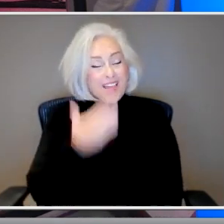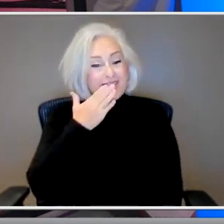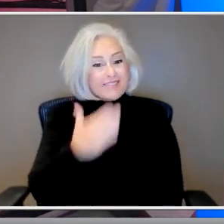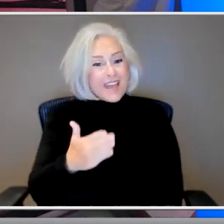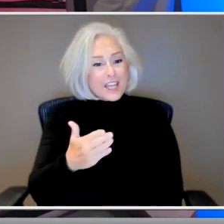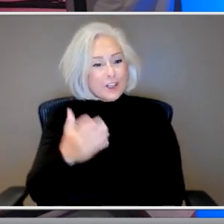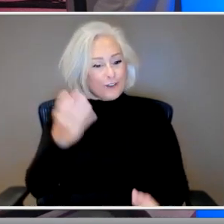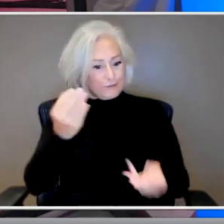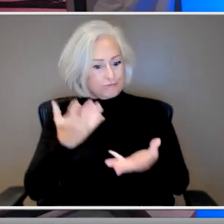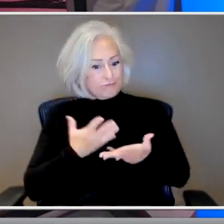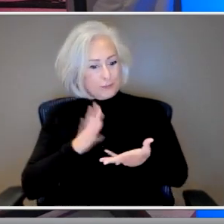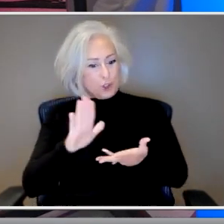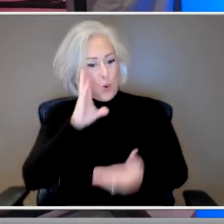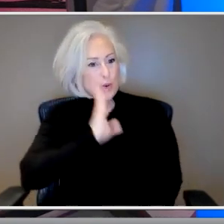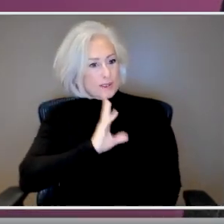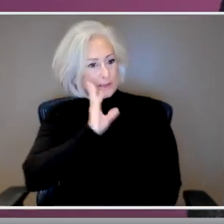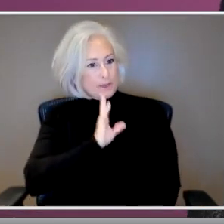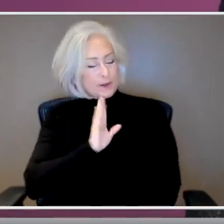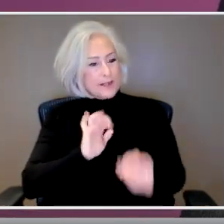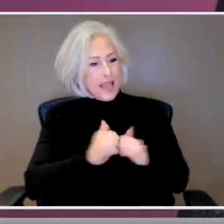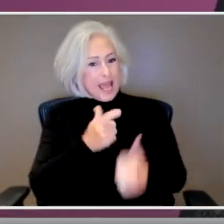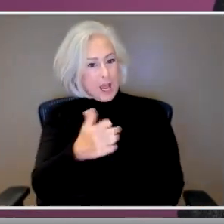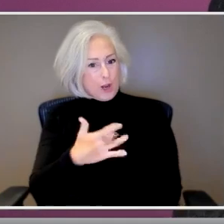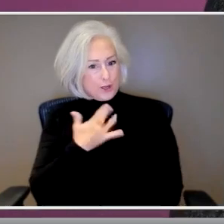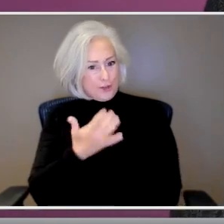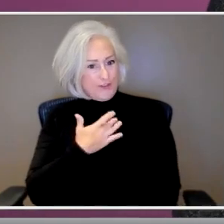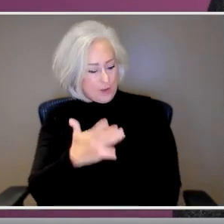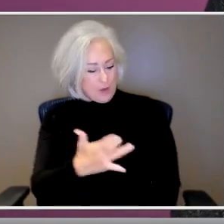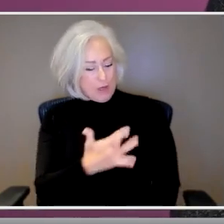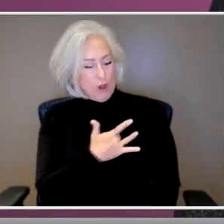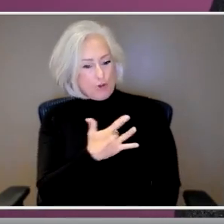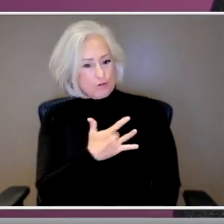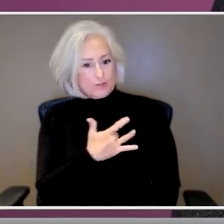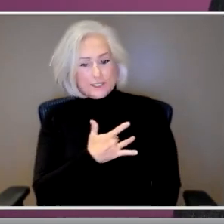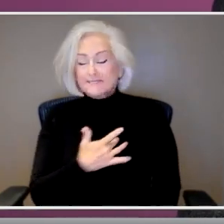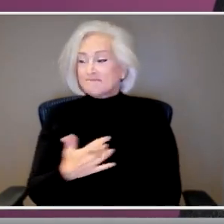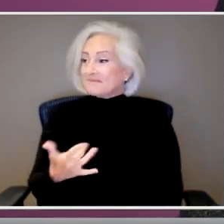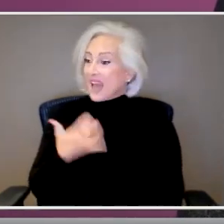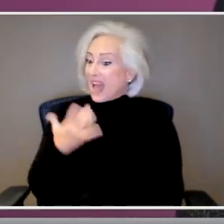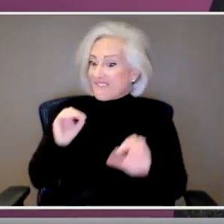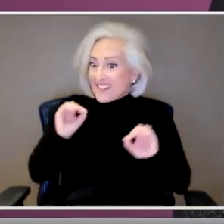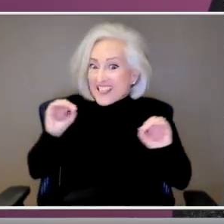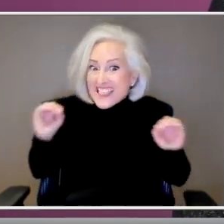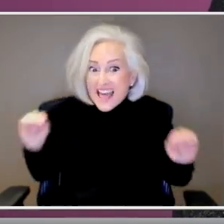heart-wise? I don't feel a thing. It's great. Actually, really good.